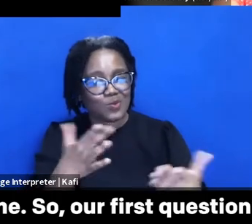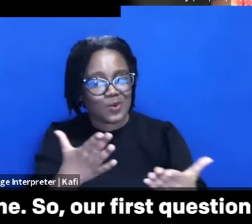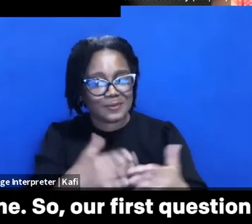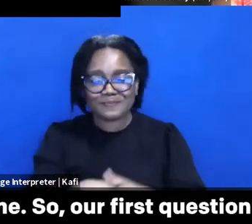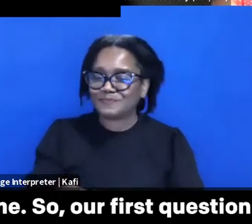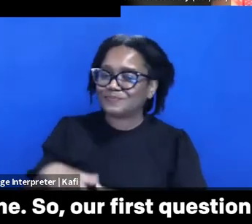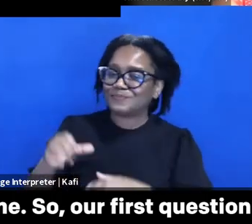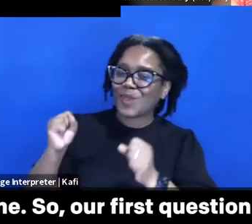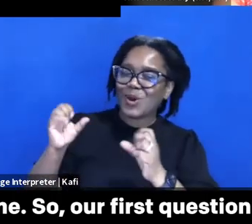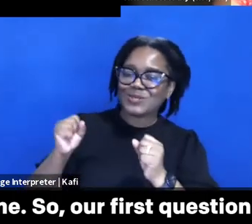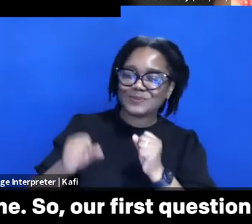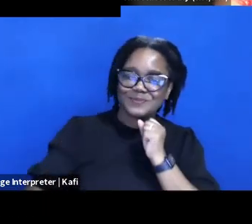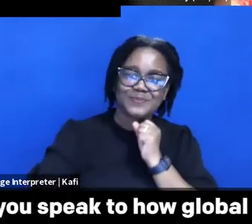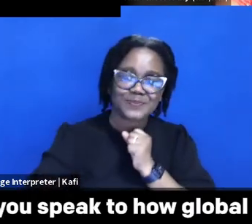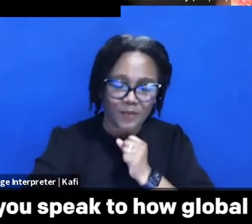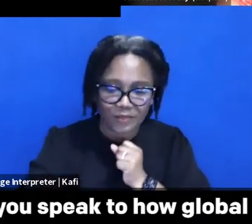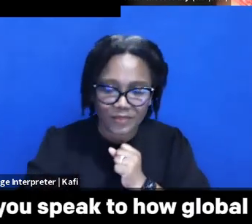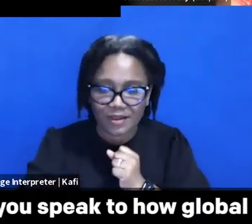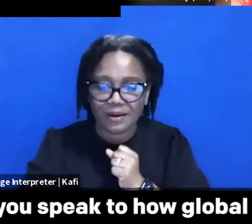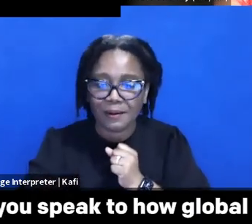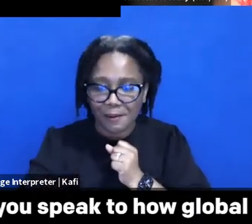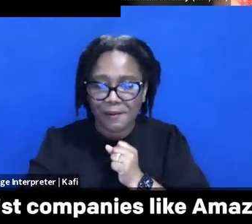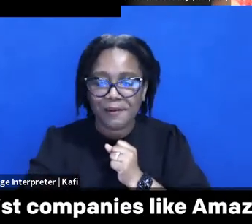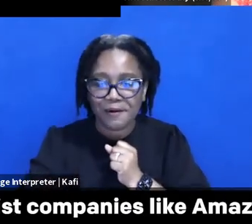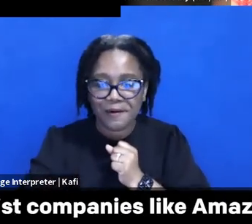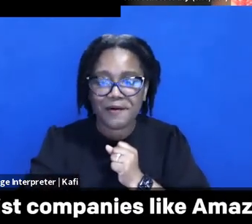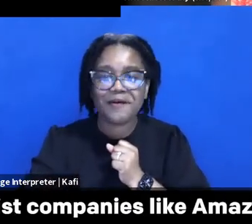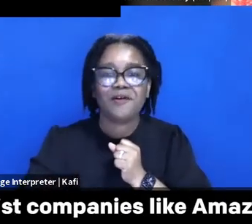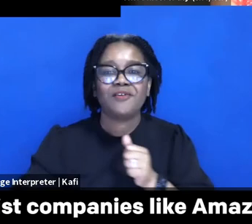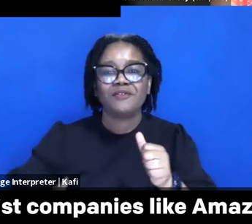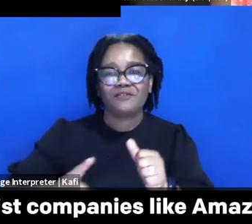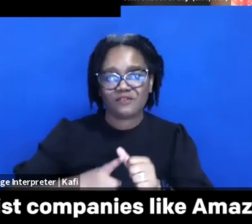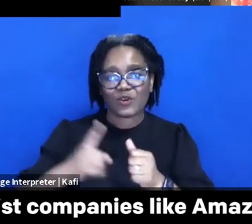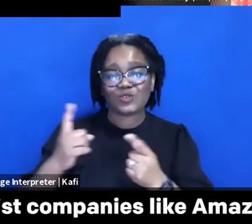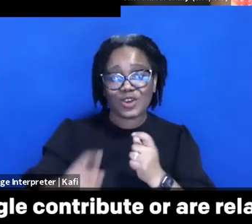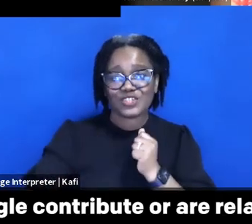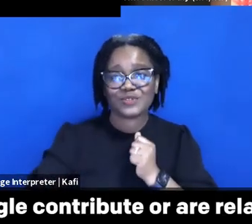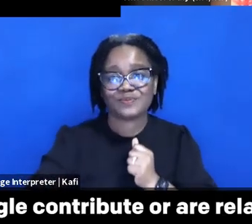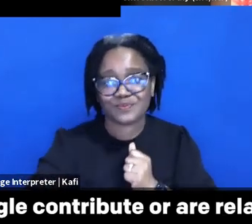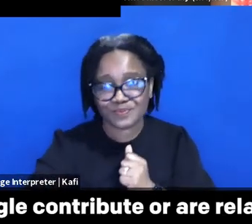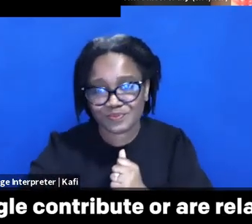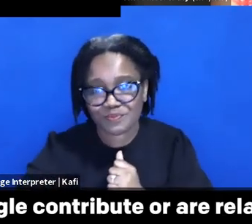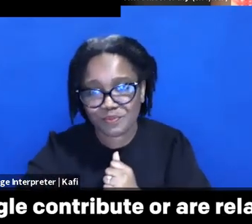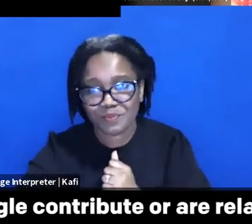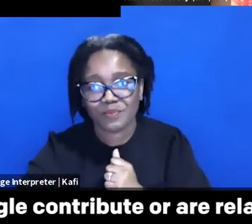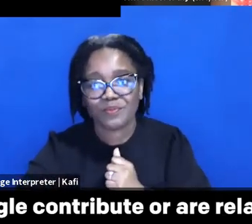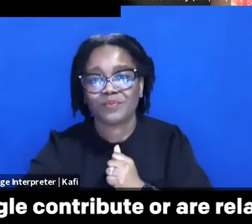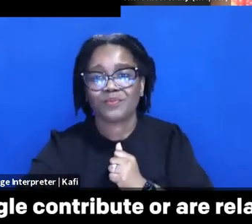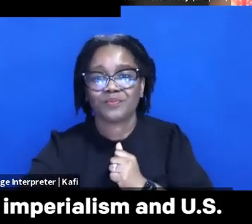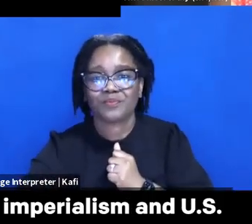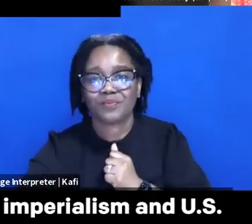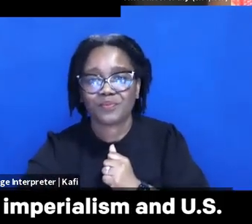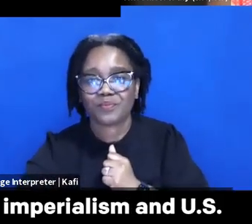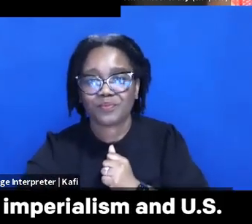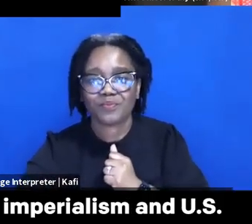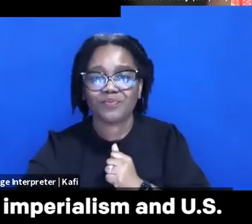our first question is, can you speak to how global capitalist companies like Amazon and Google contribute or are related